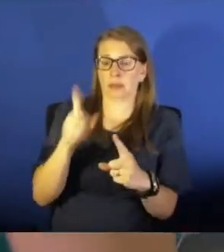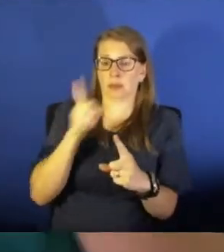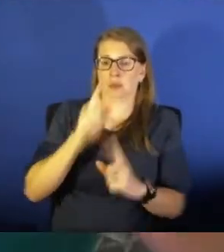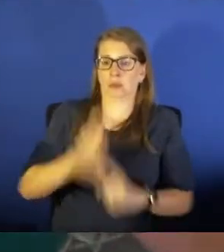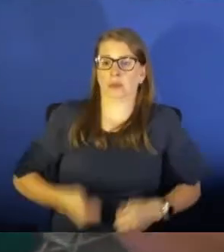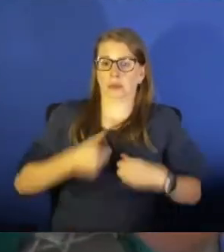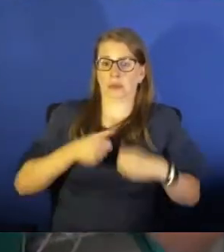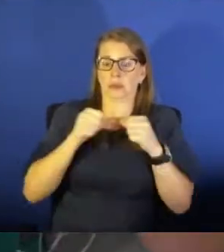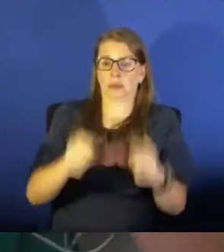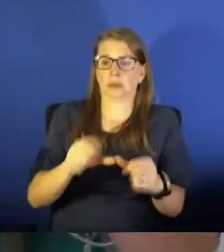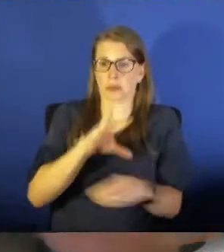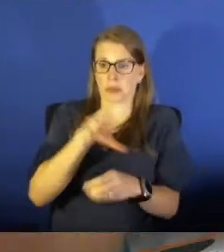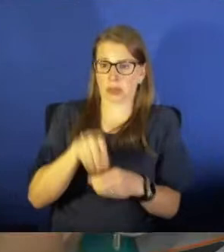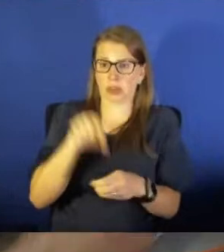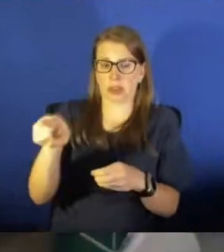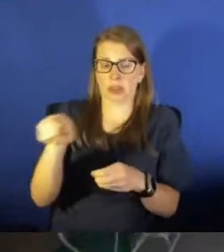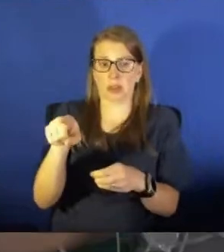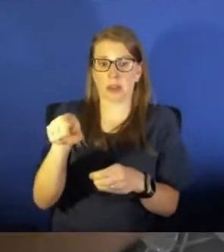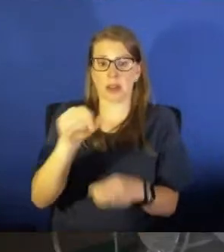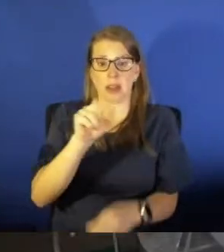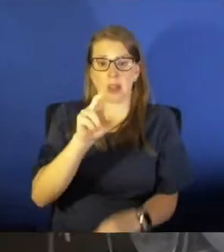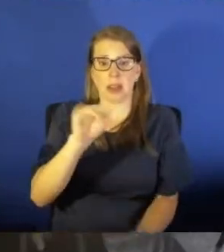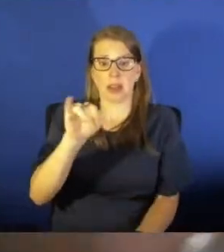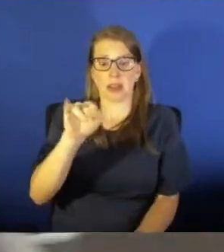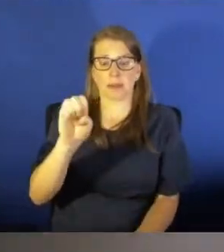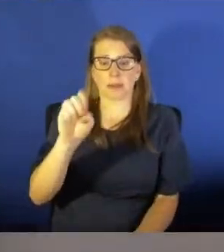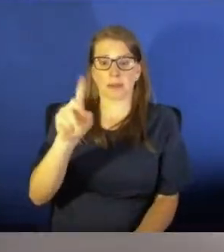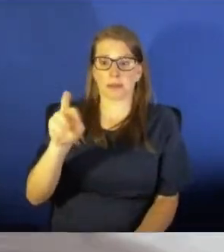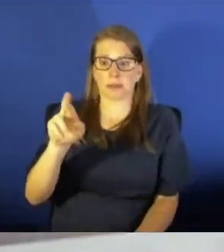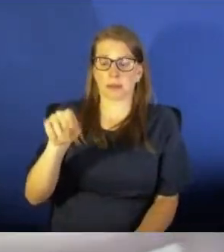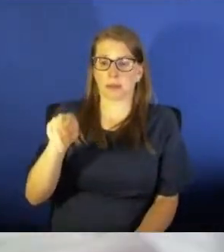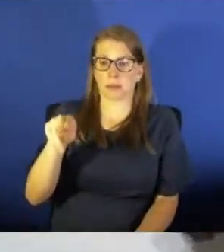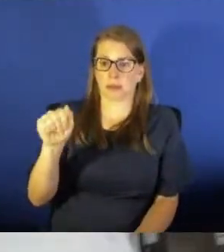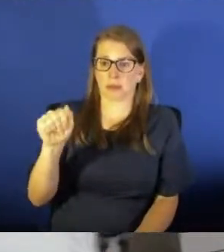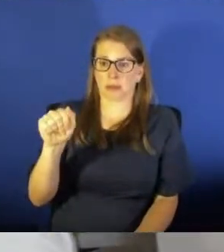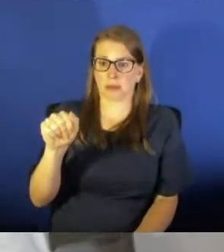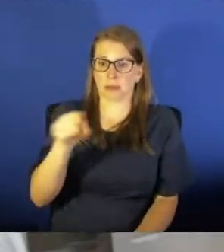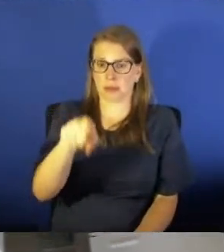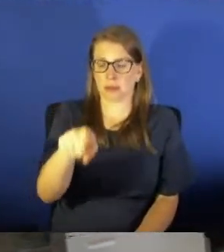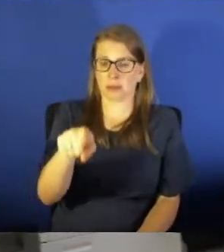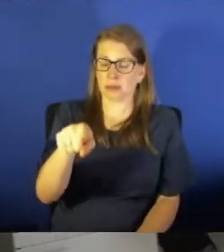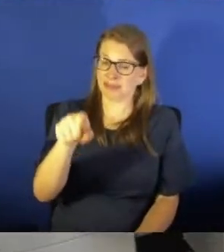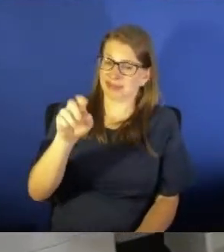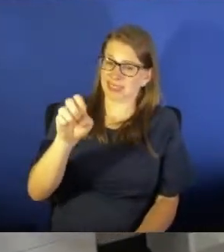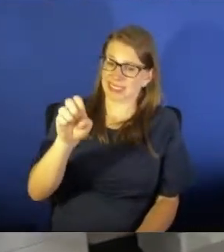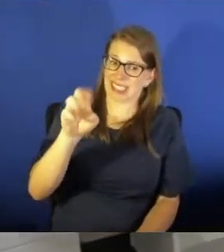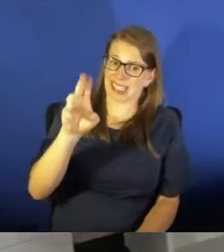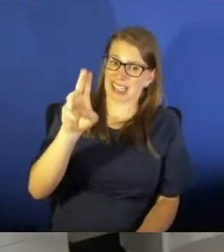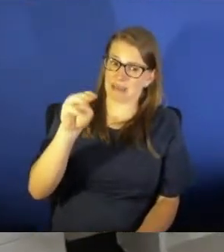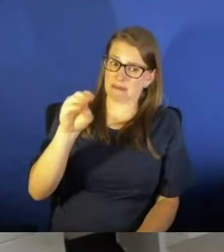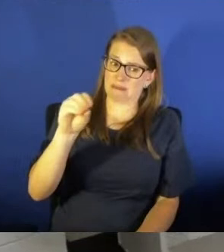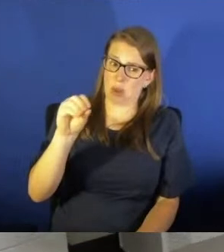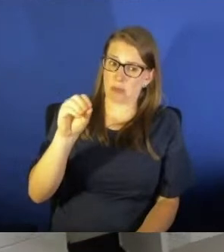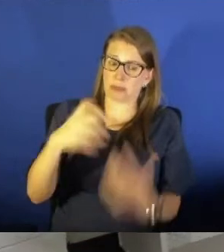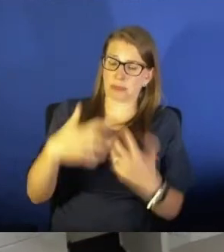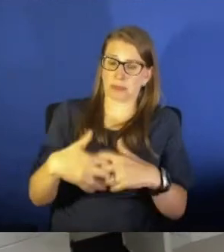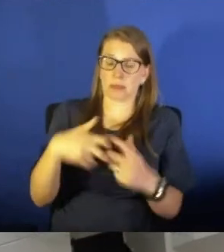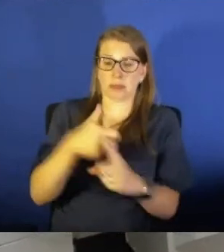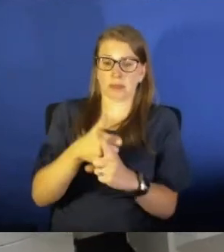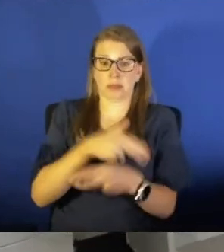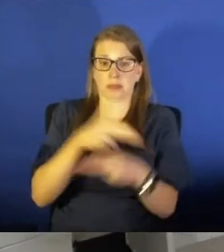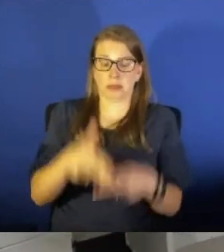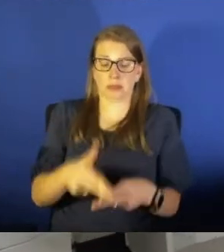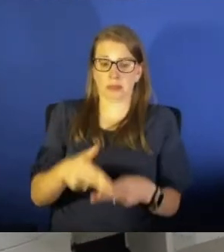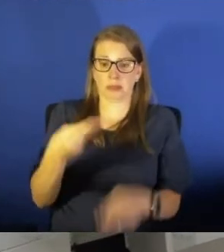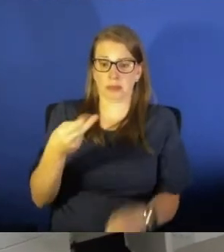including you and Annie and Christina, our nurses we'll get to here soon. This is the ECMO machine, and you call it the heroic